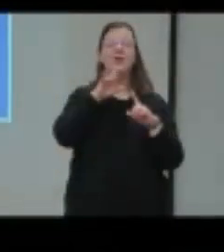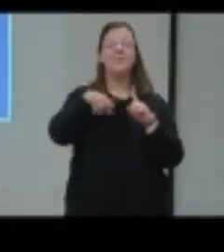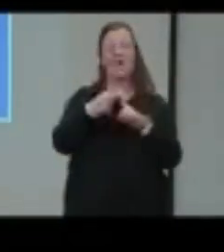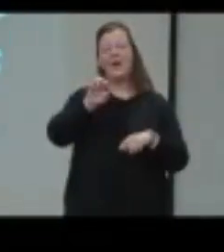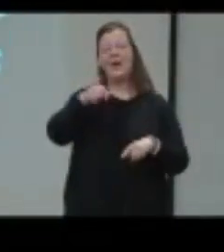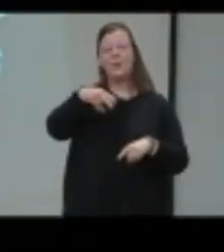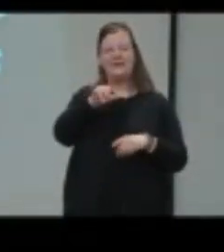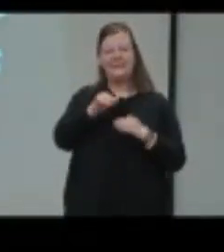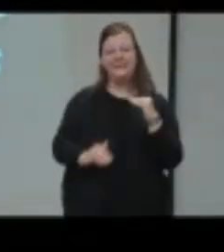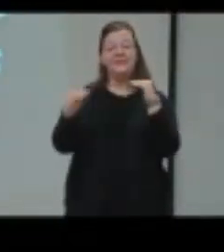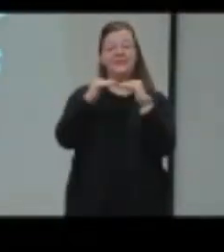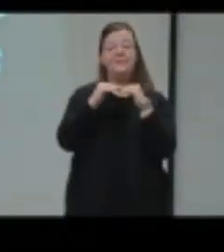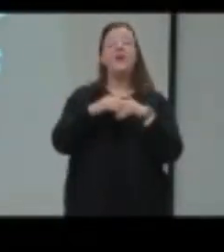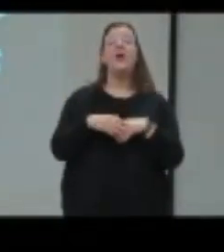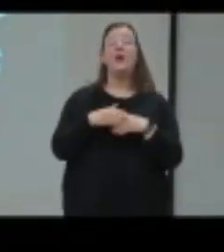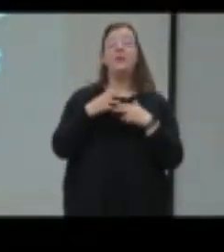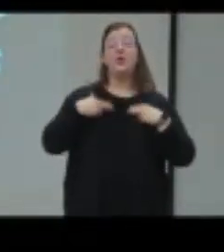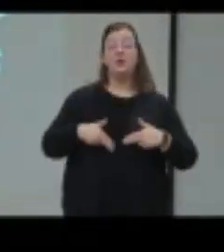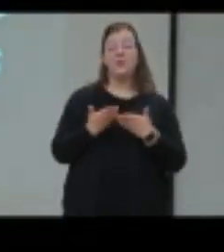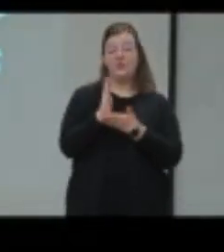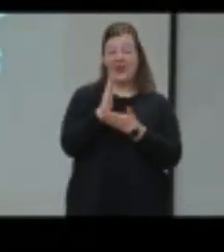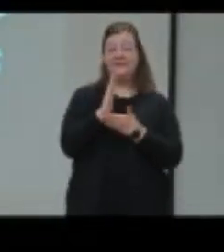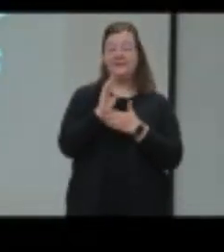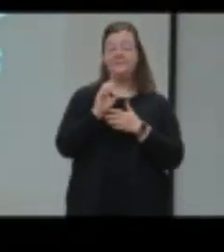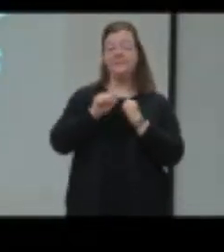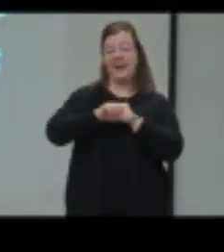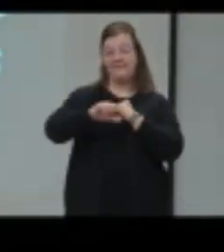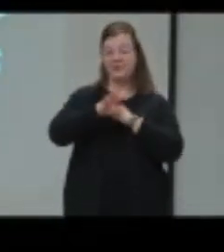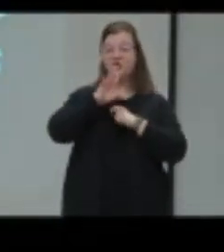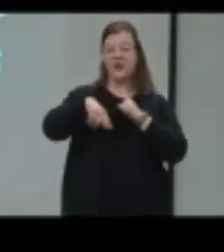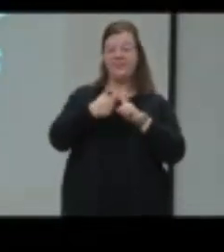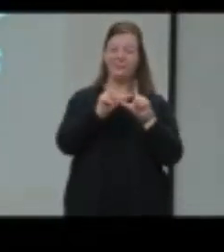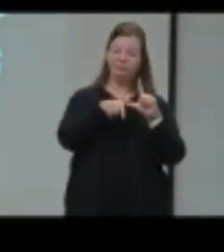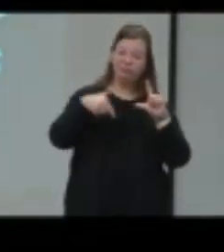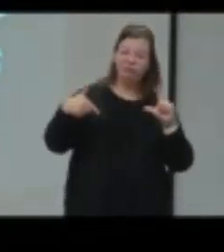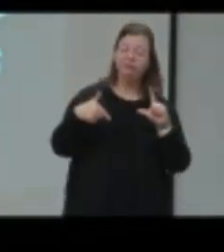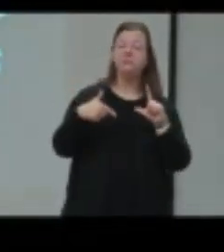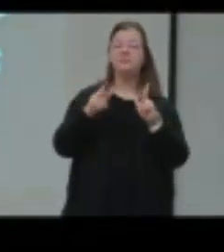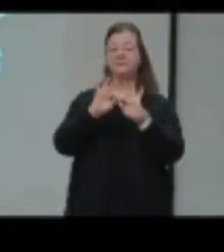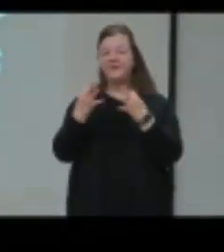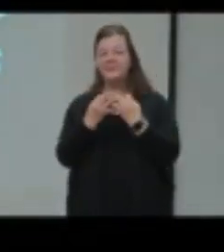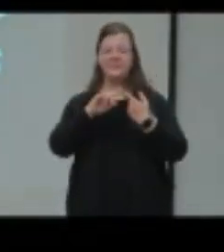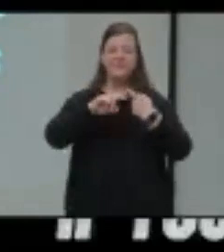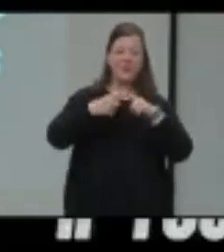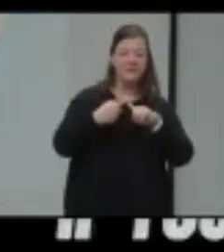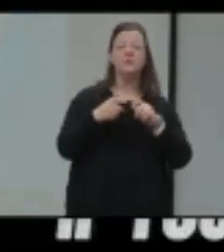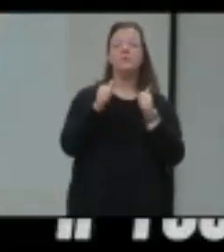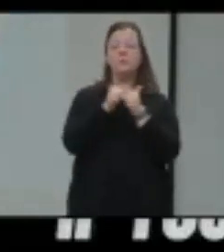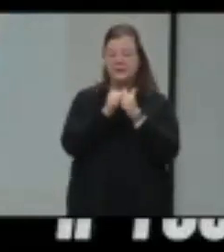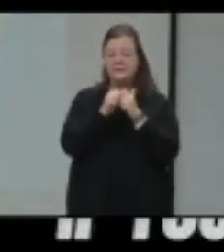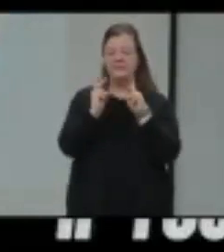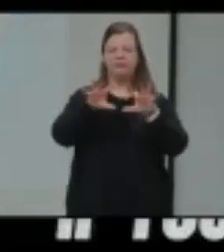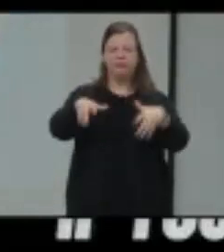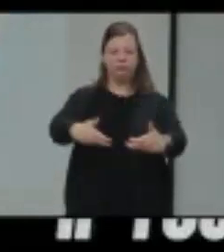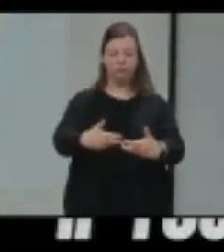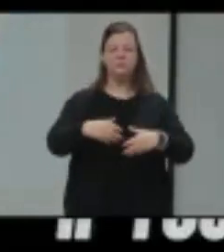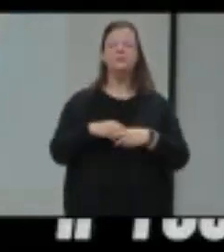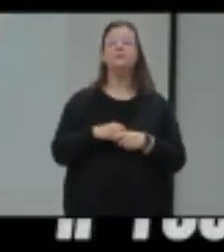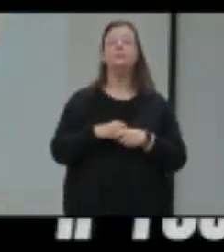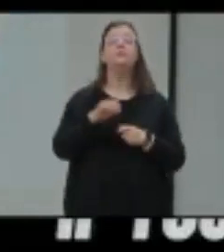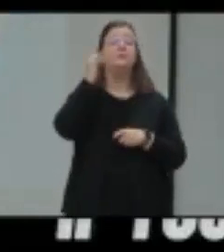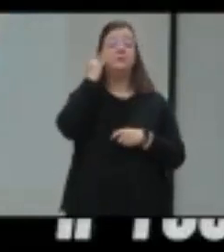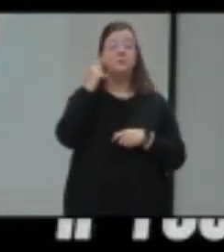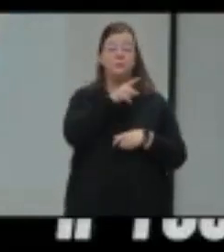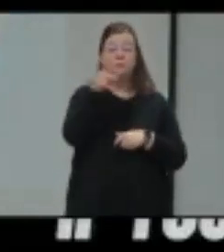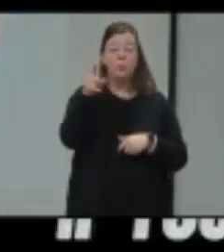Rights Campaign has some recommendations, talking openly and honestly about LGBTQ loved ones and with LGBTQ loved ones. If you